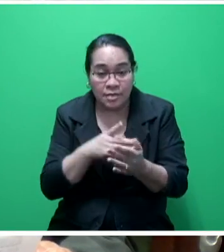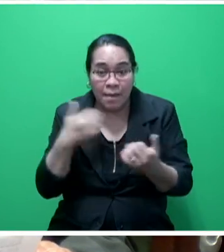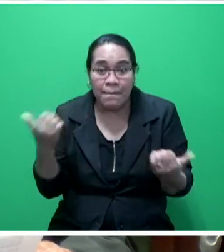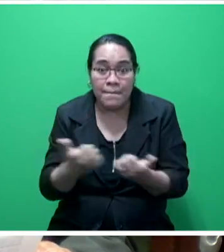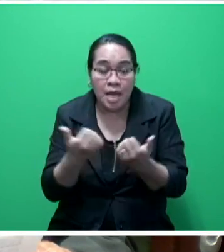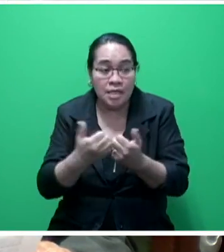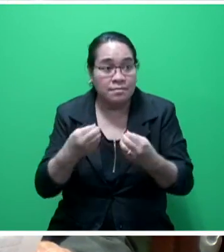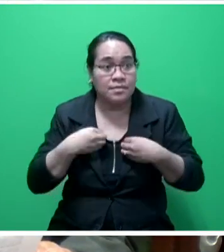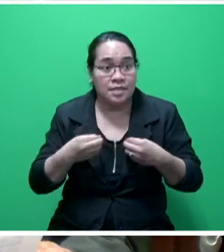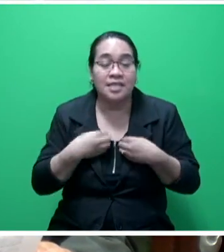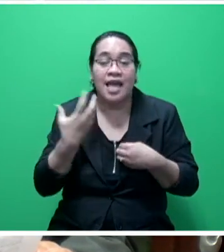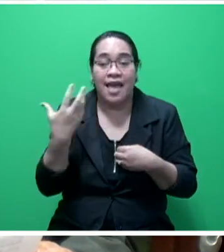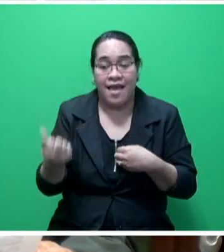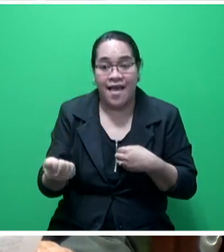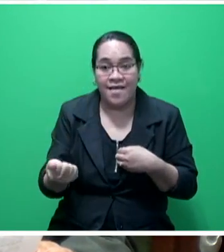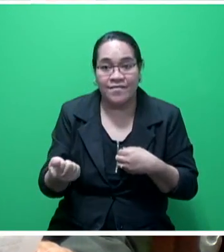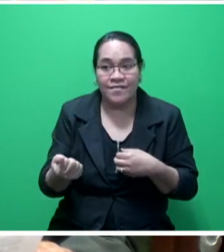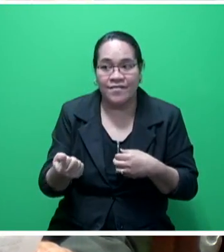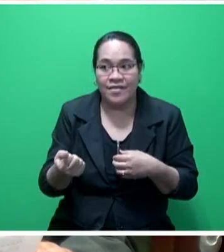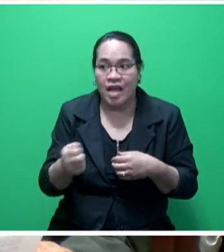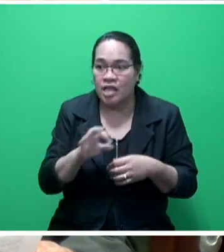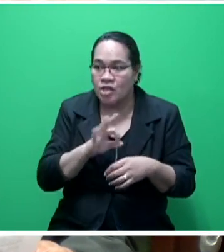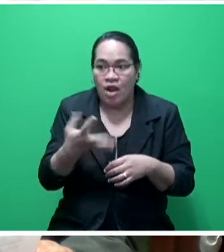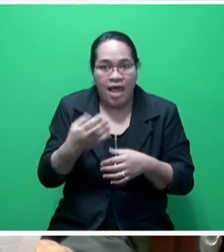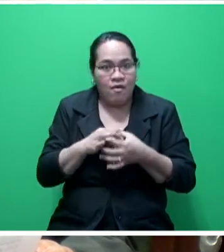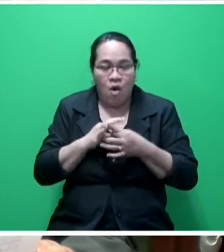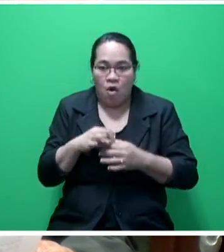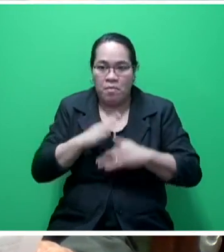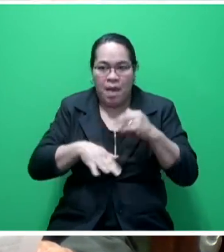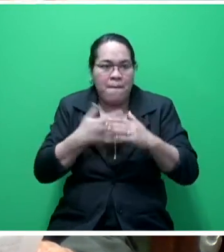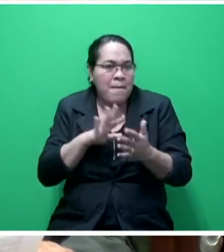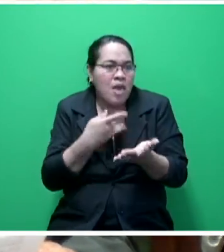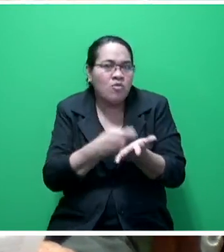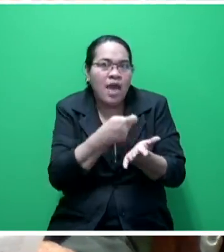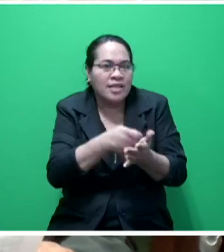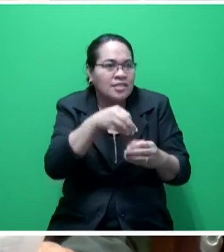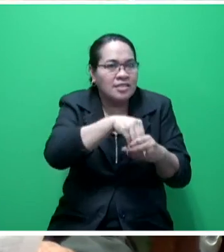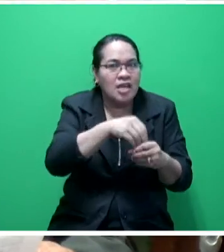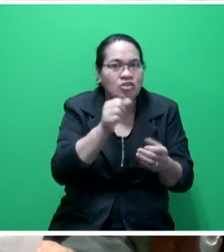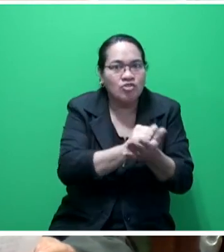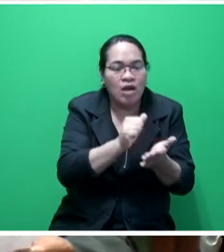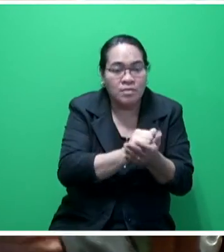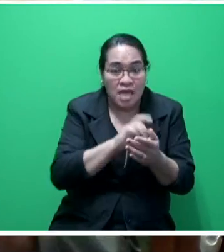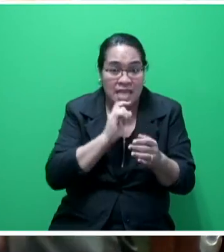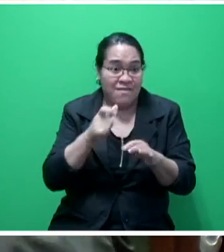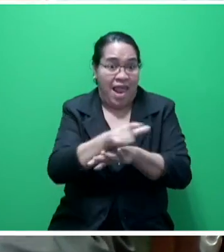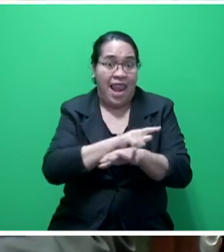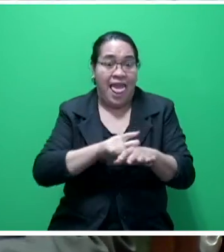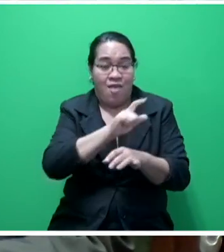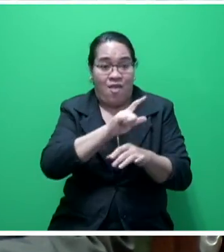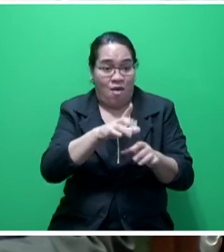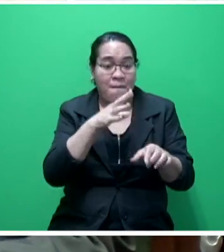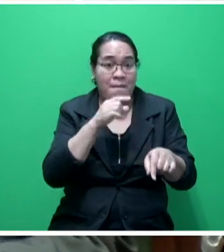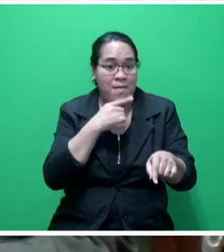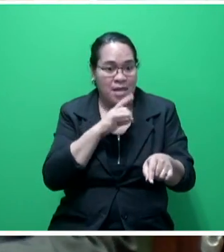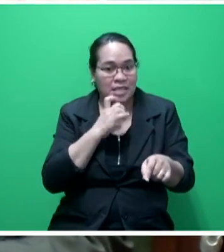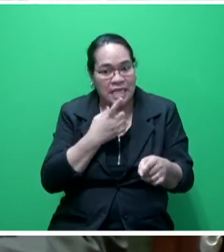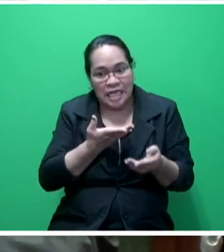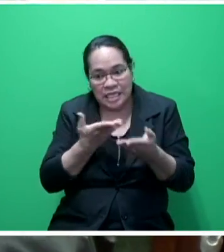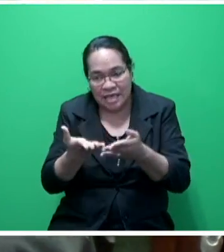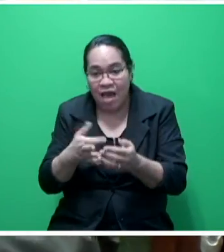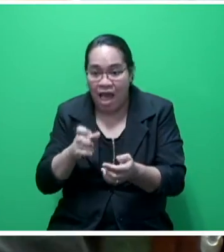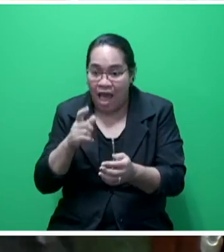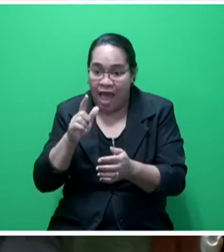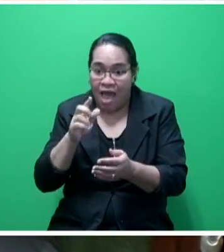businesses actually have their own, they don't have their own building, they may be renting a shop. So if the landlord is going to give them a rent